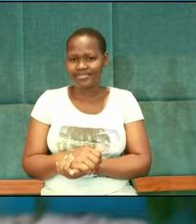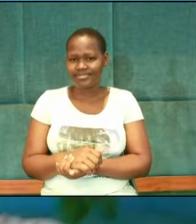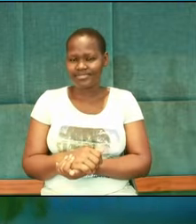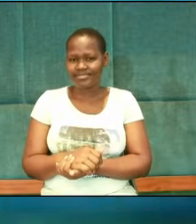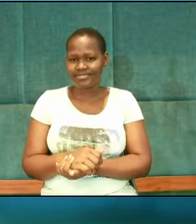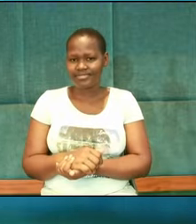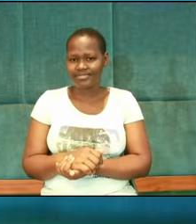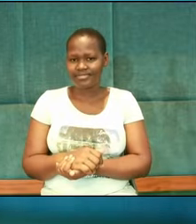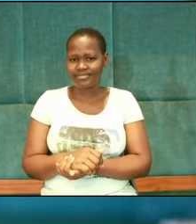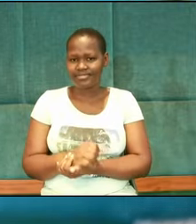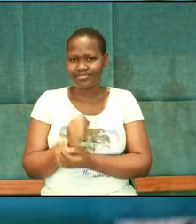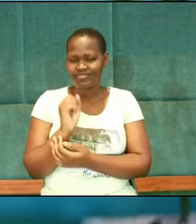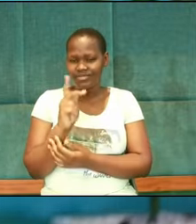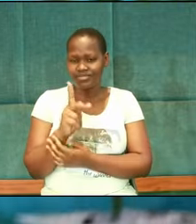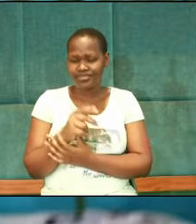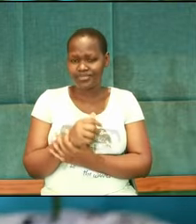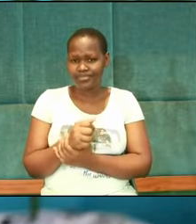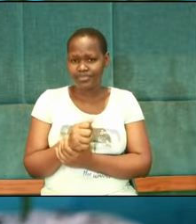Okay.